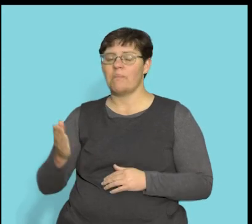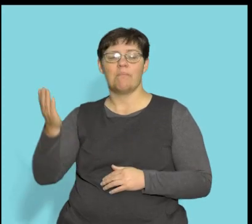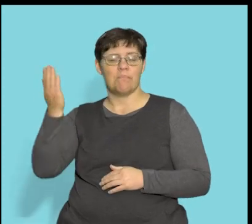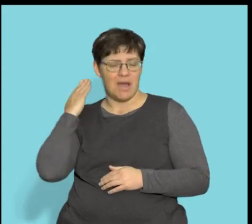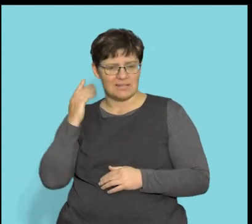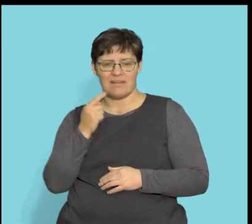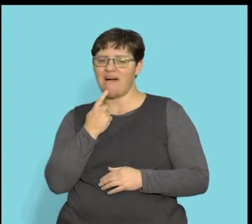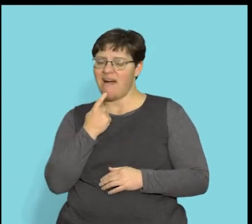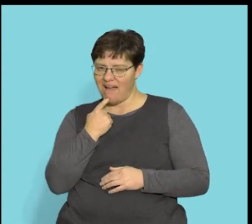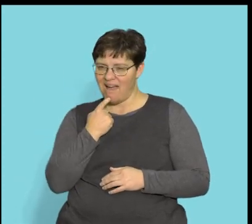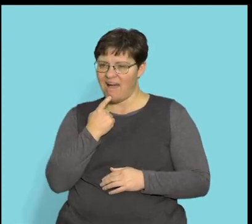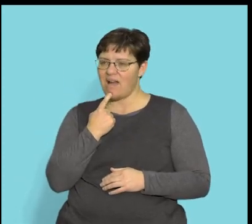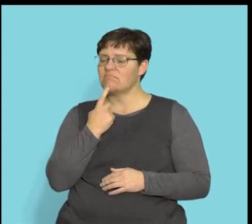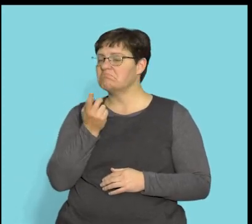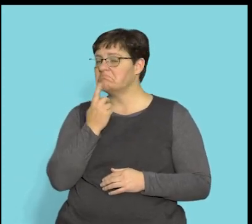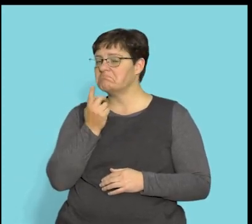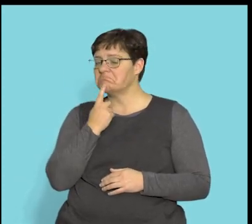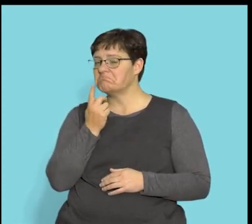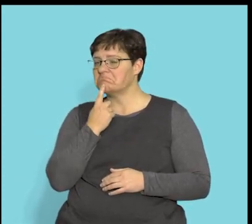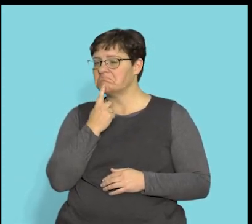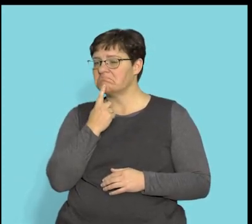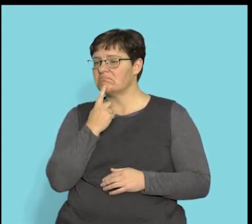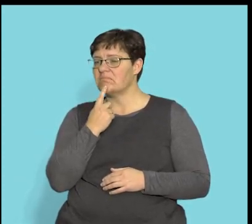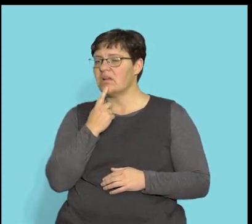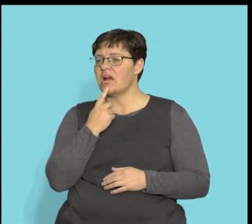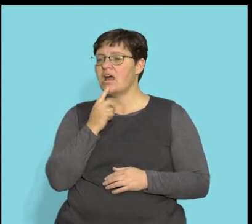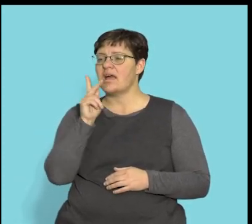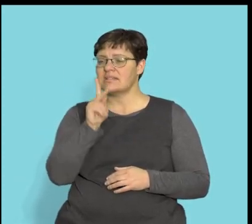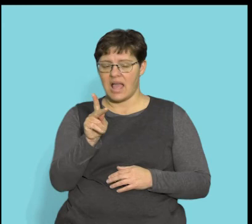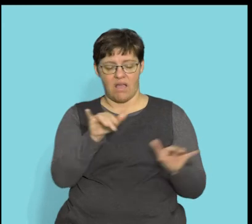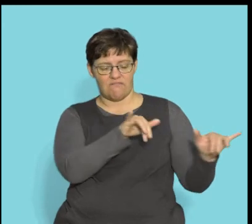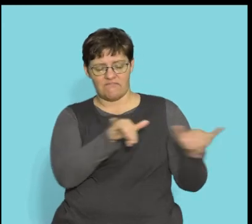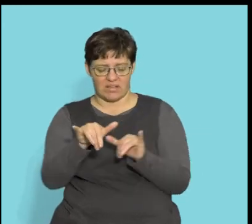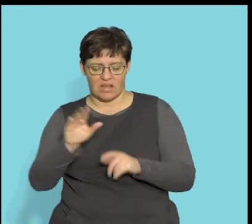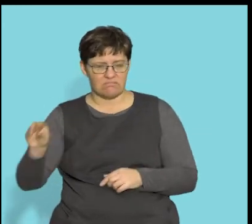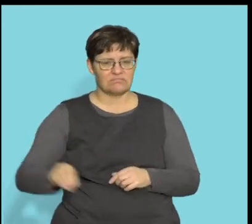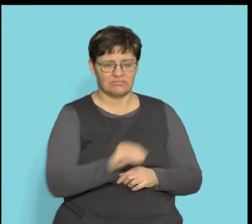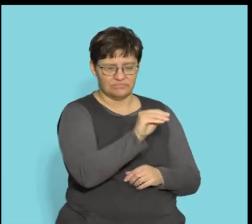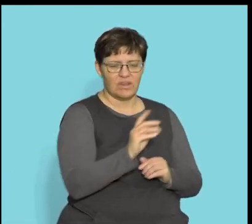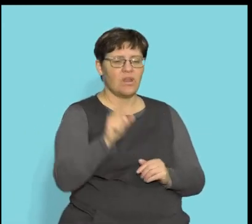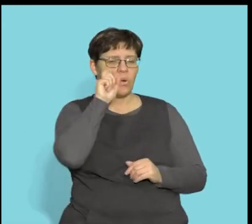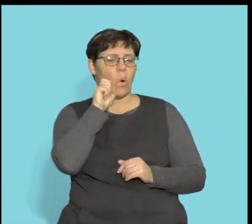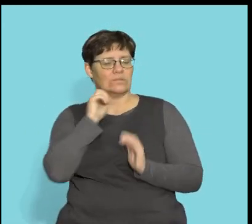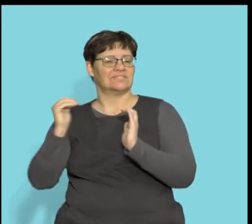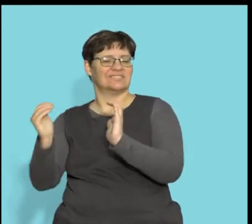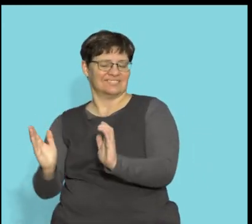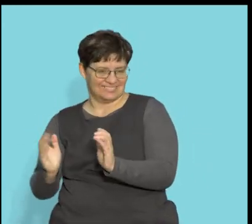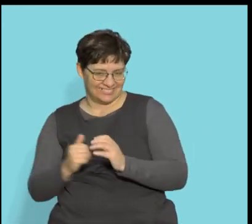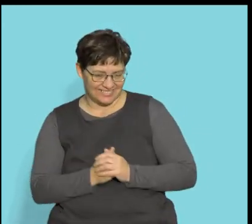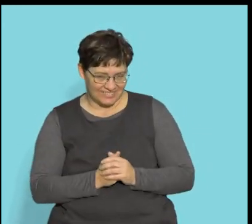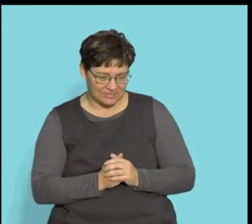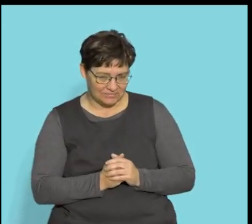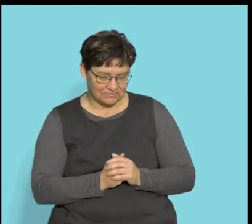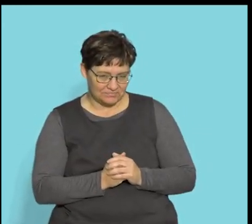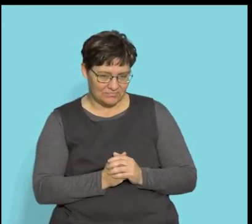Normally in the past we've seen that often I can take a k squared out as a highest common factor and then generalizing that the surface area